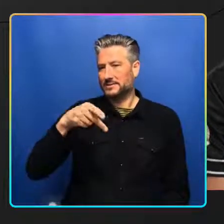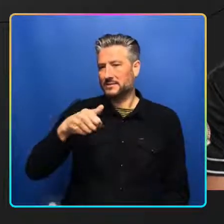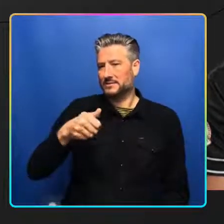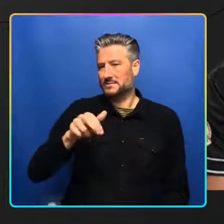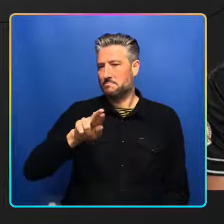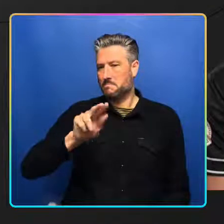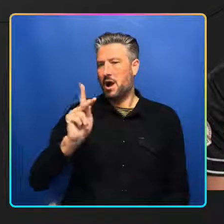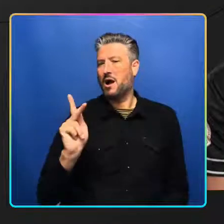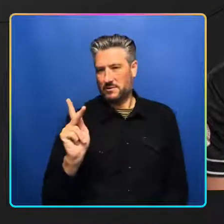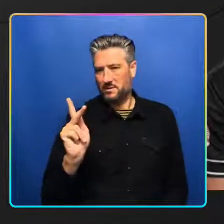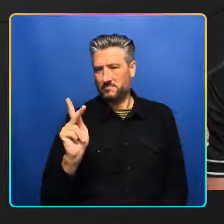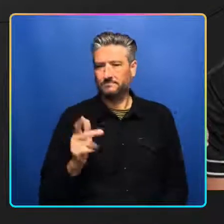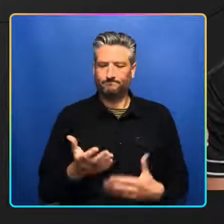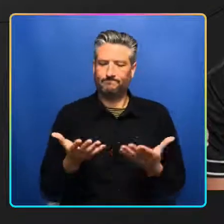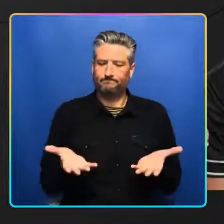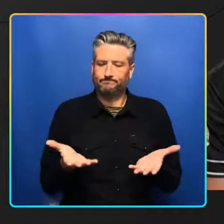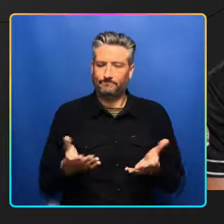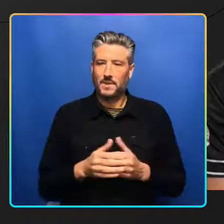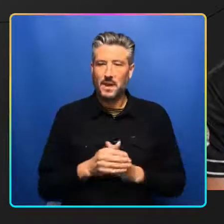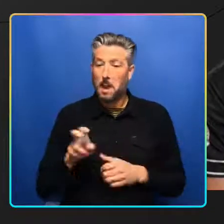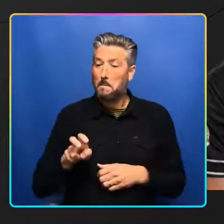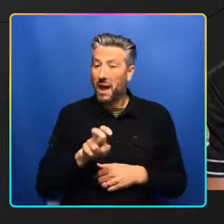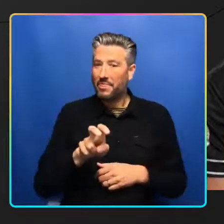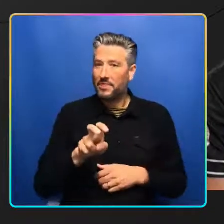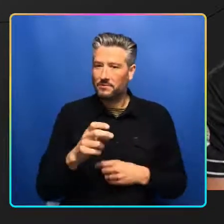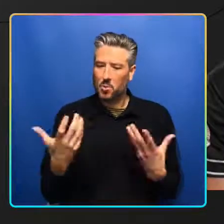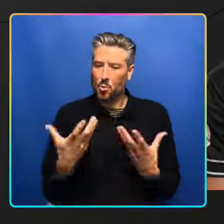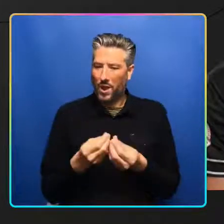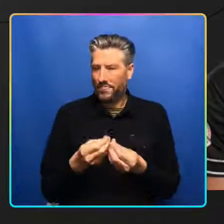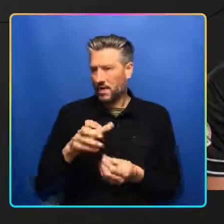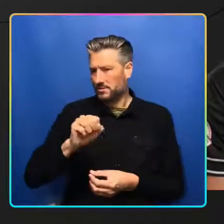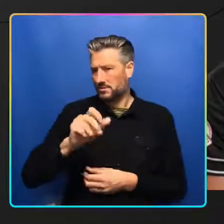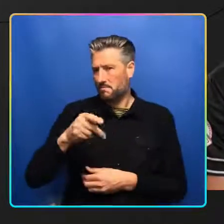basically some Python with Spark on it.